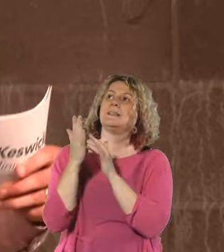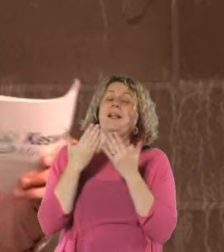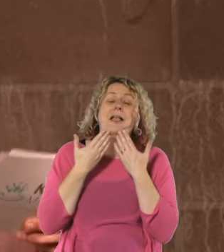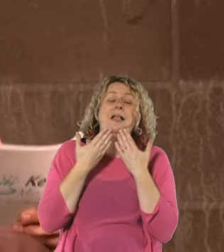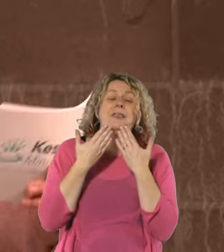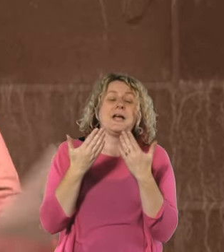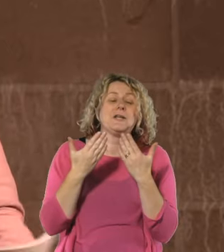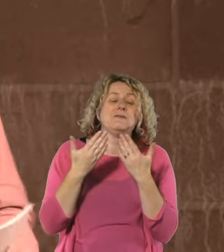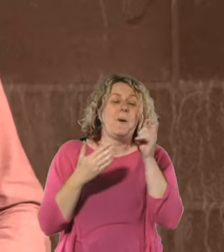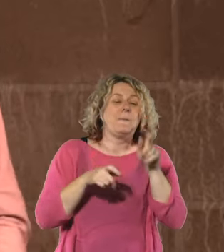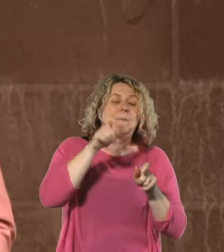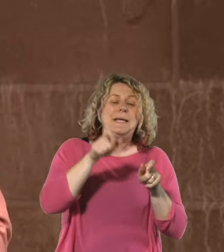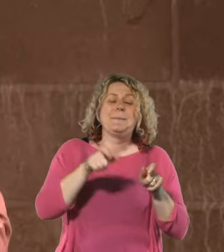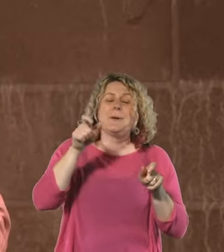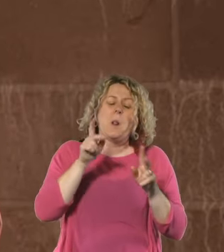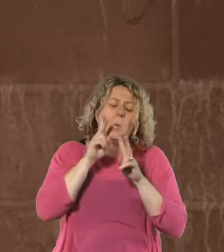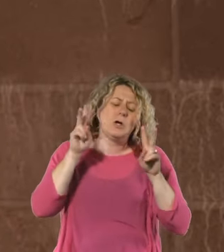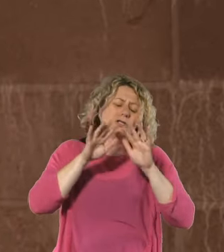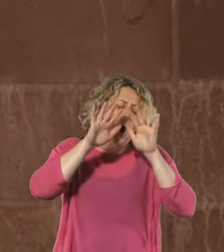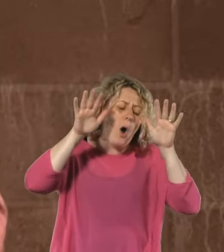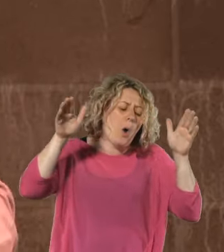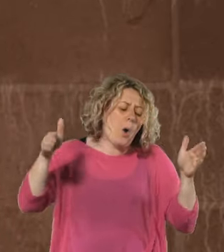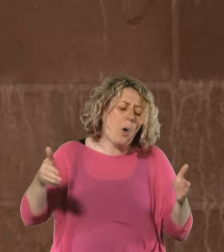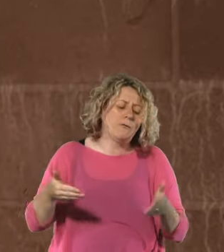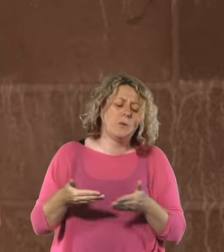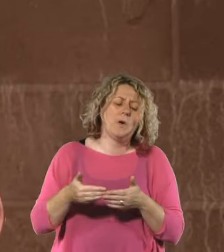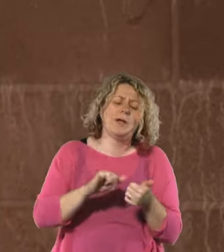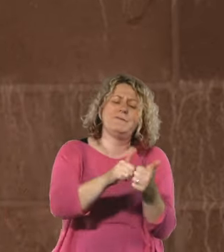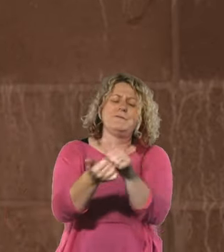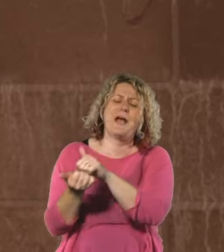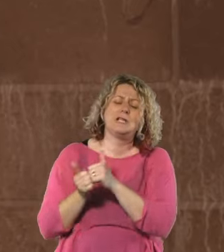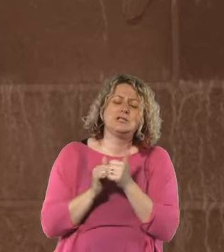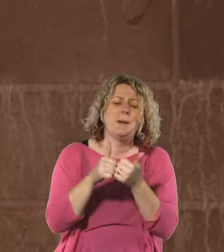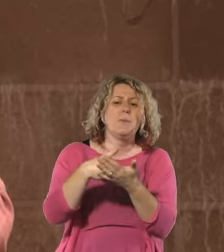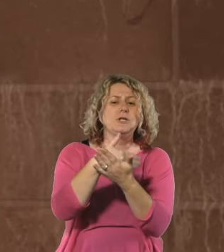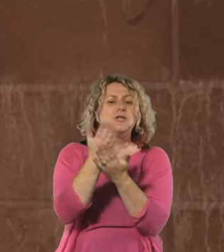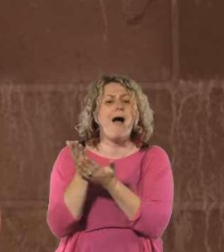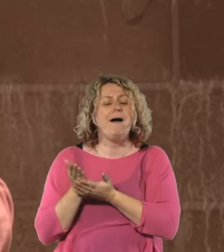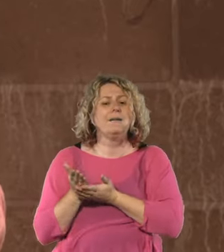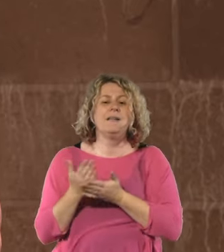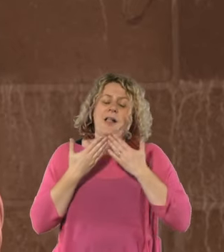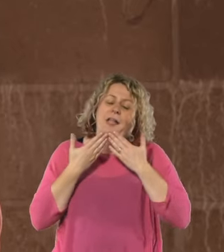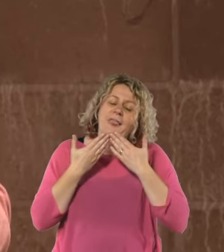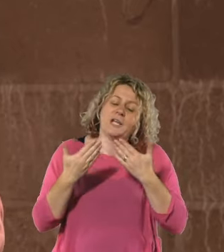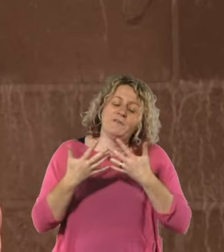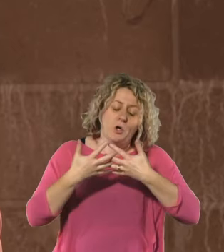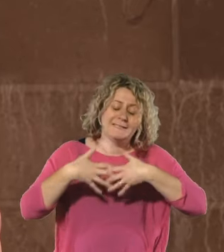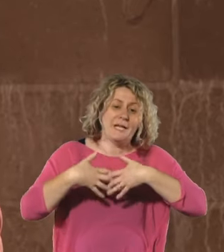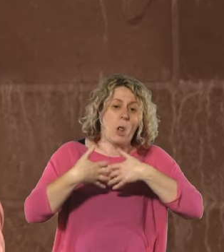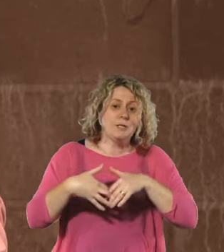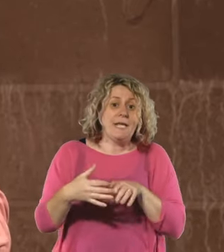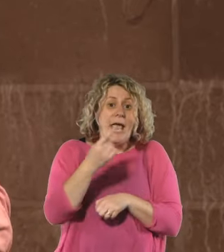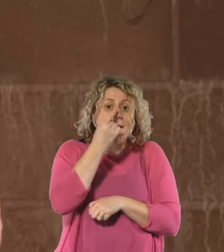over the world. We thank you for the fellowship that we enjoy in you. We thank you for technology, which enables us to do what we're doing right